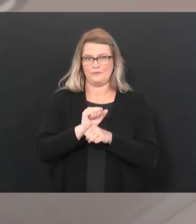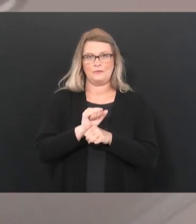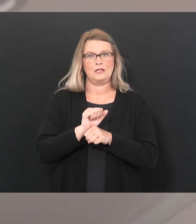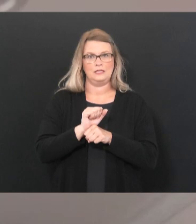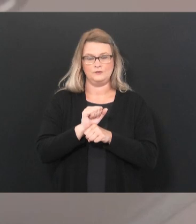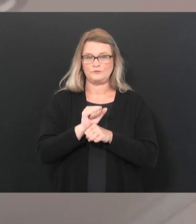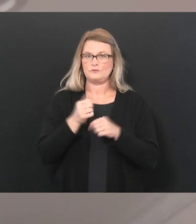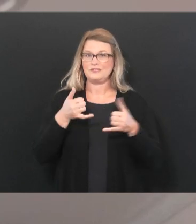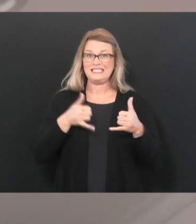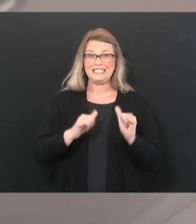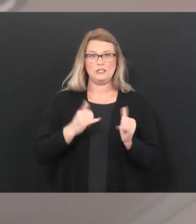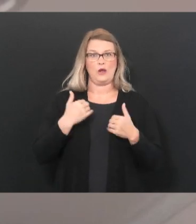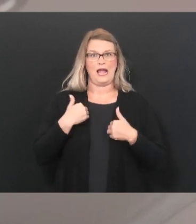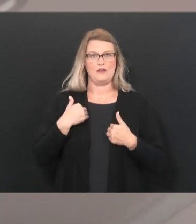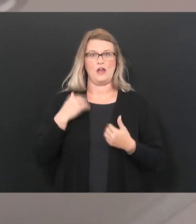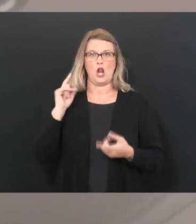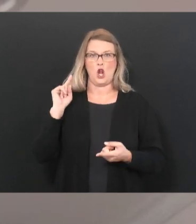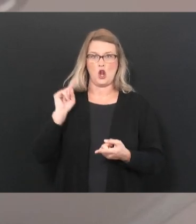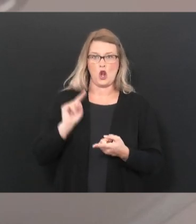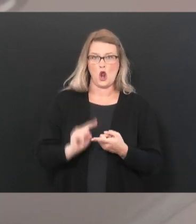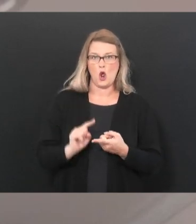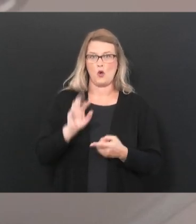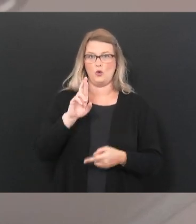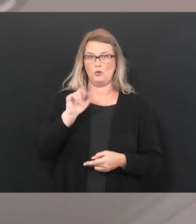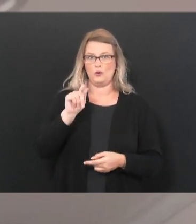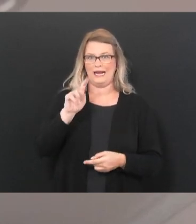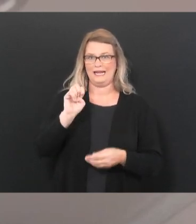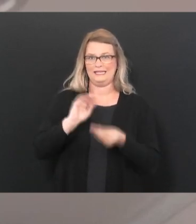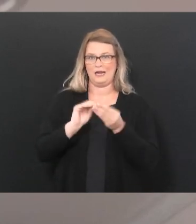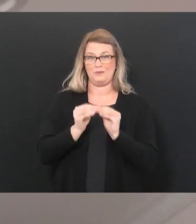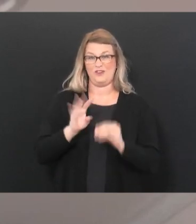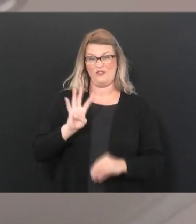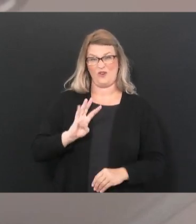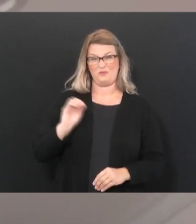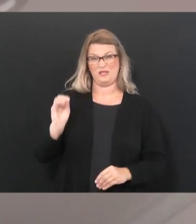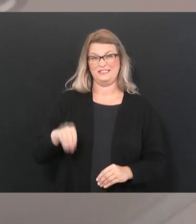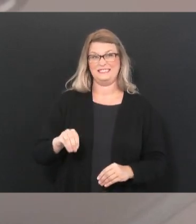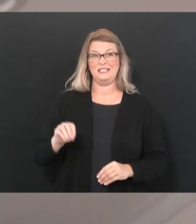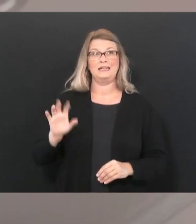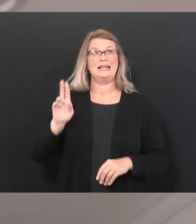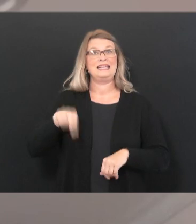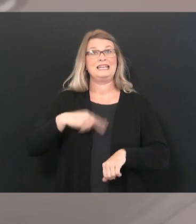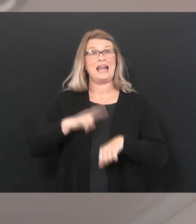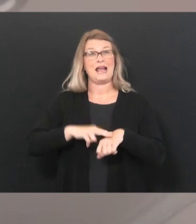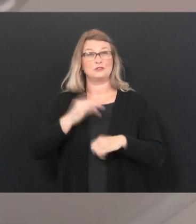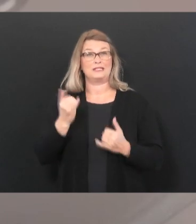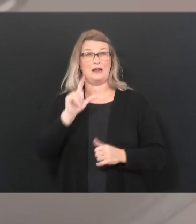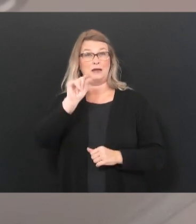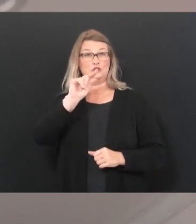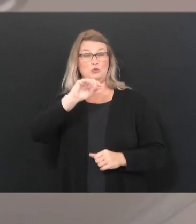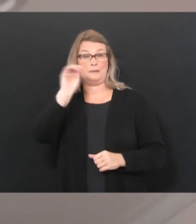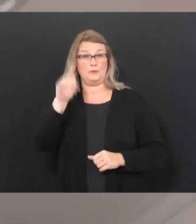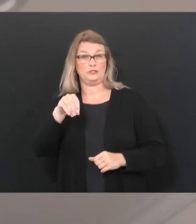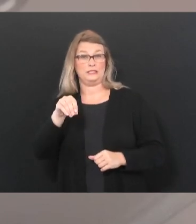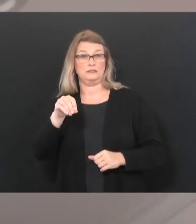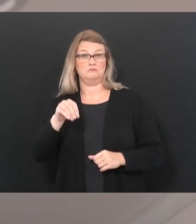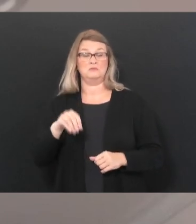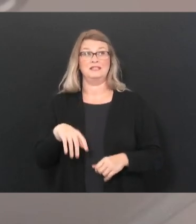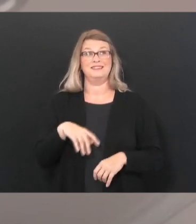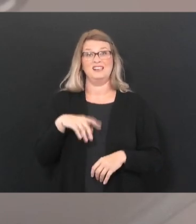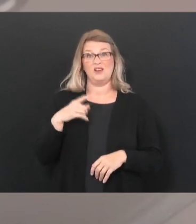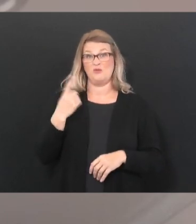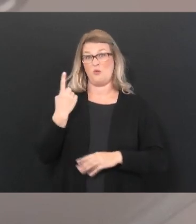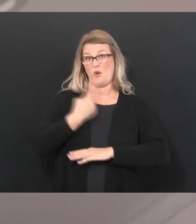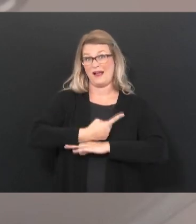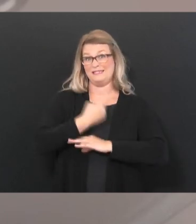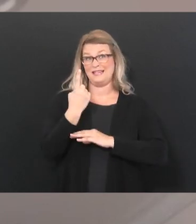still a very low conversion rate overall of 4% versus national average about 20%. Over the last 24 hours, we've had a